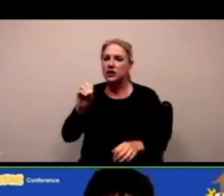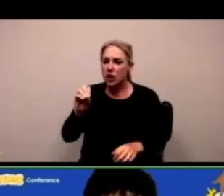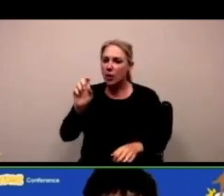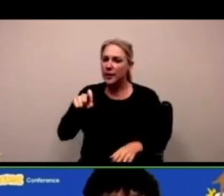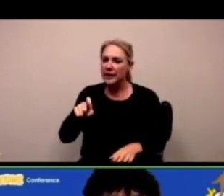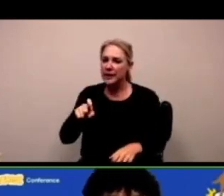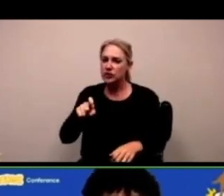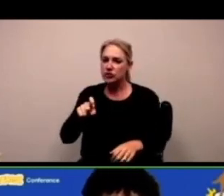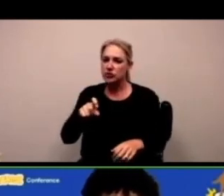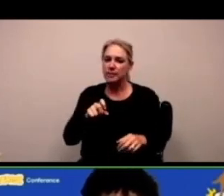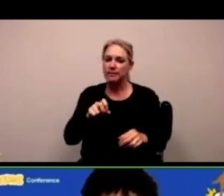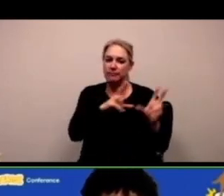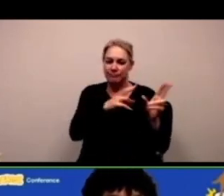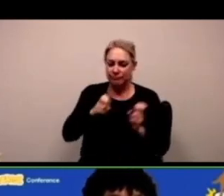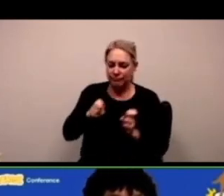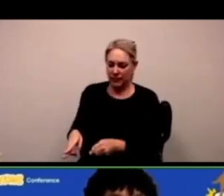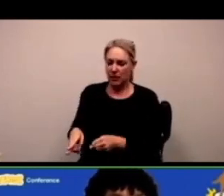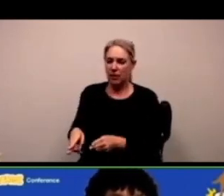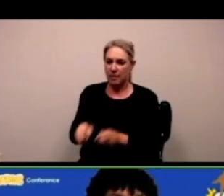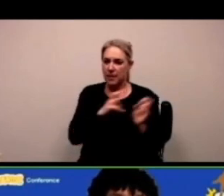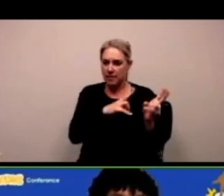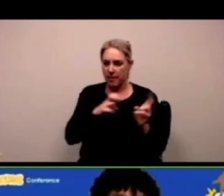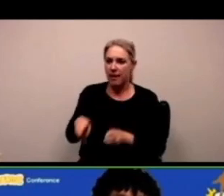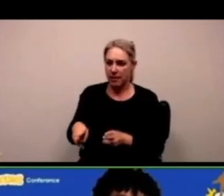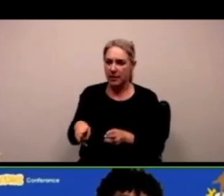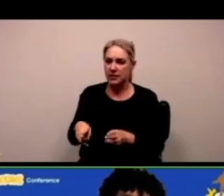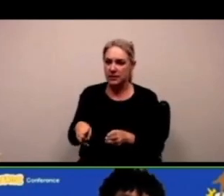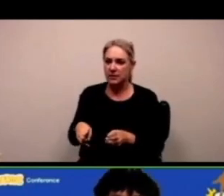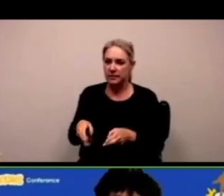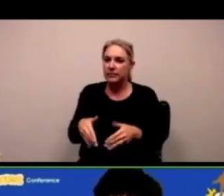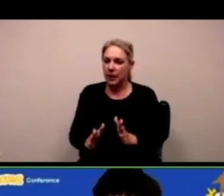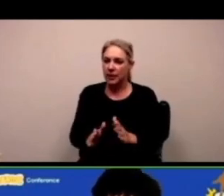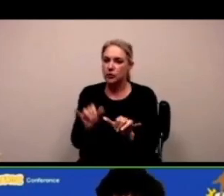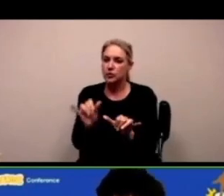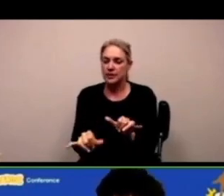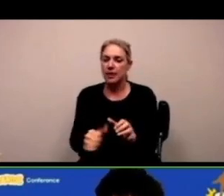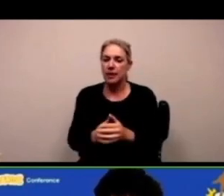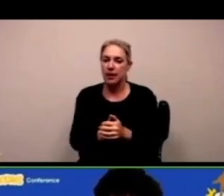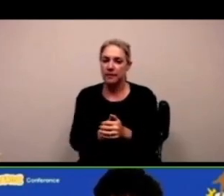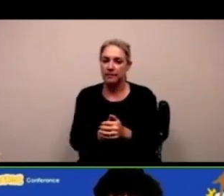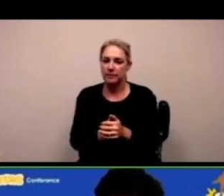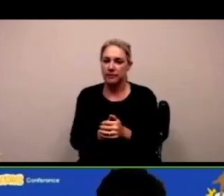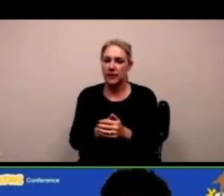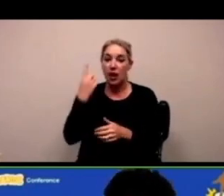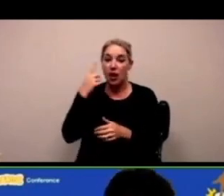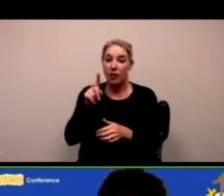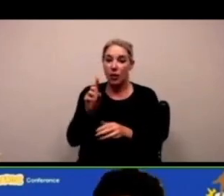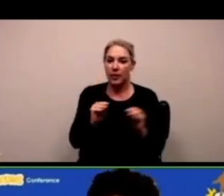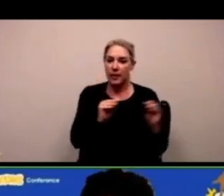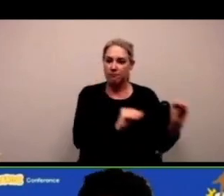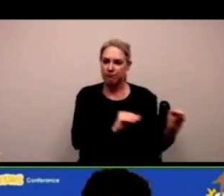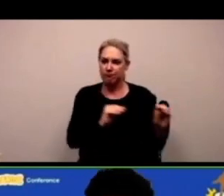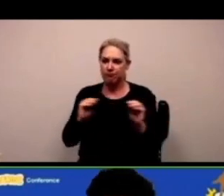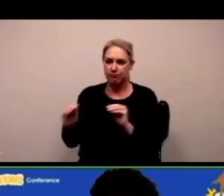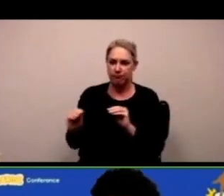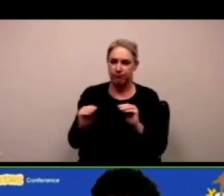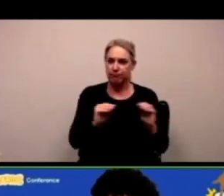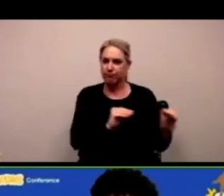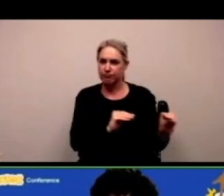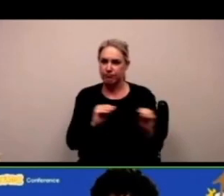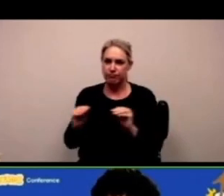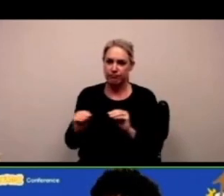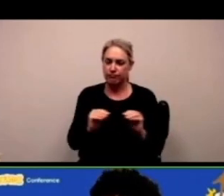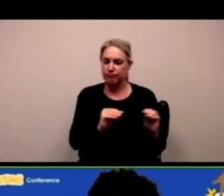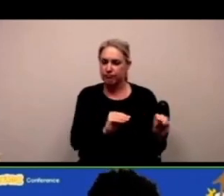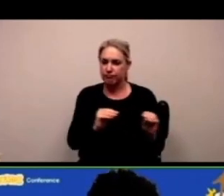ones. And then to do a lot of the back and forth of one sprite doing something and then causing it to do